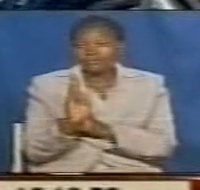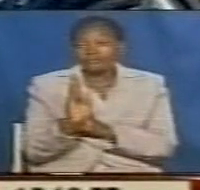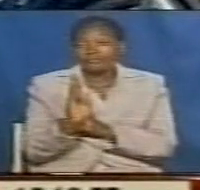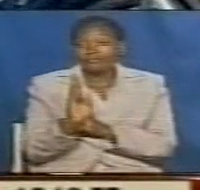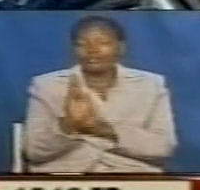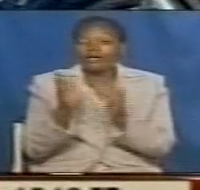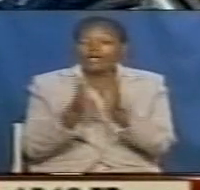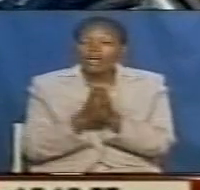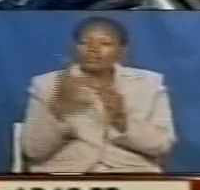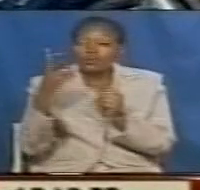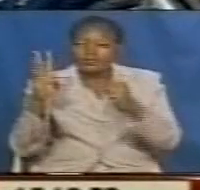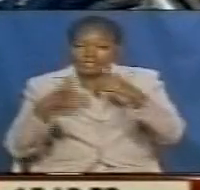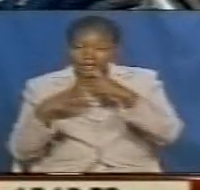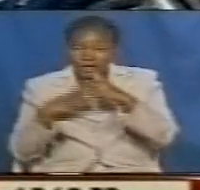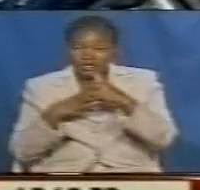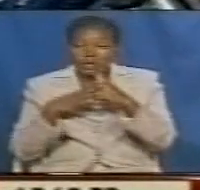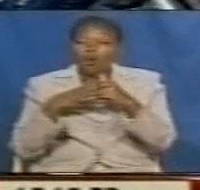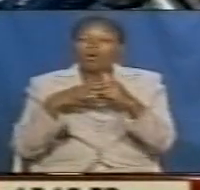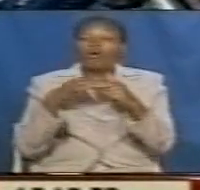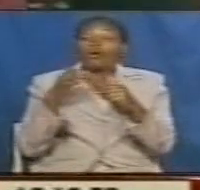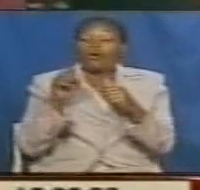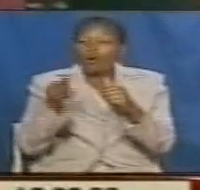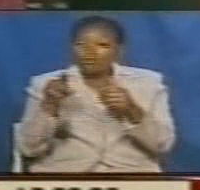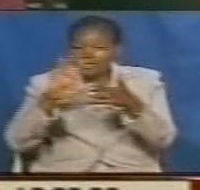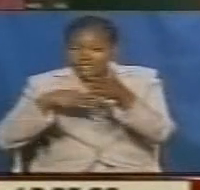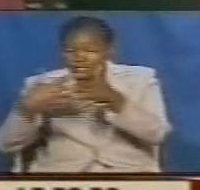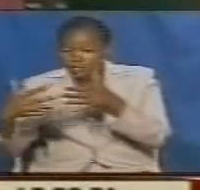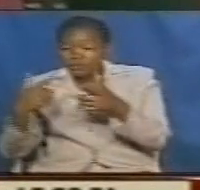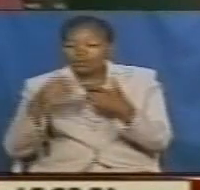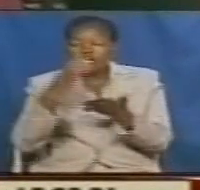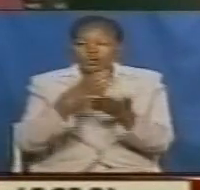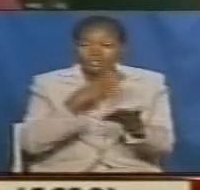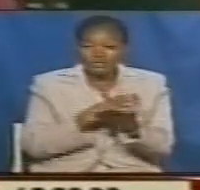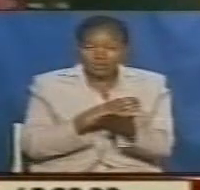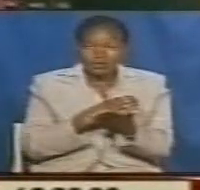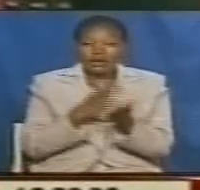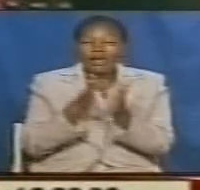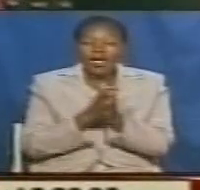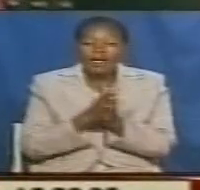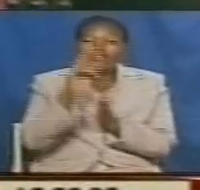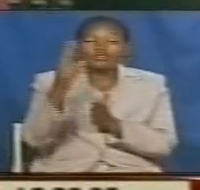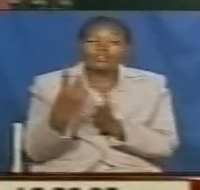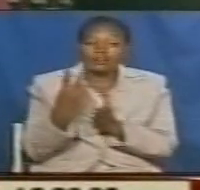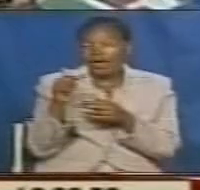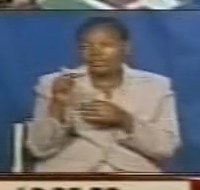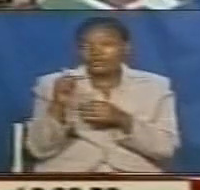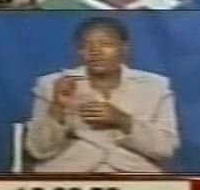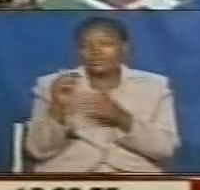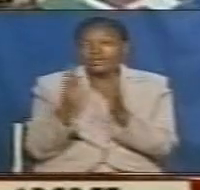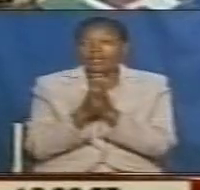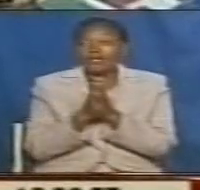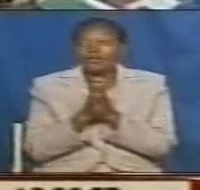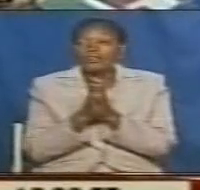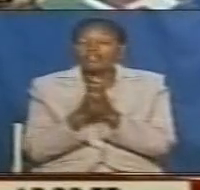anxiously awaited for across the nation to provide the way forward on a stalemate that had held hostage the Constitution implementation process and left